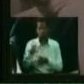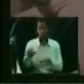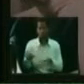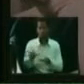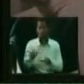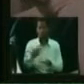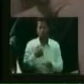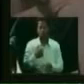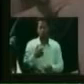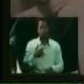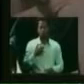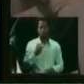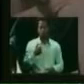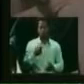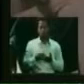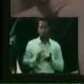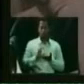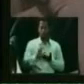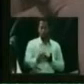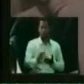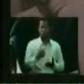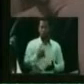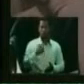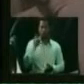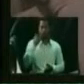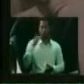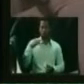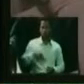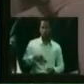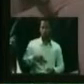I do feel it's of value. We have some